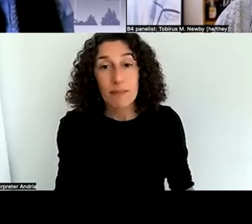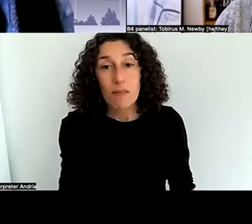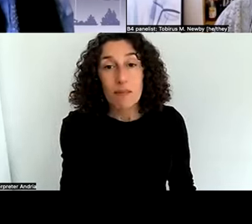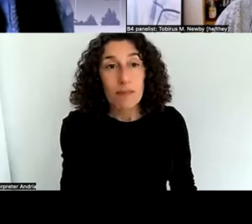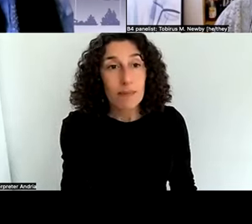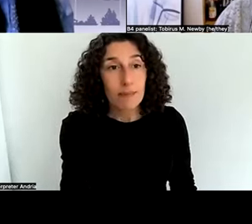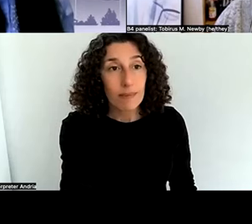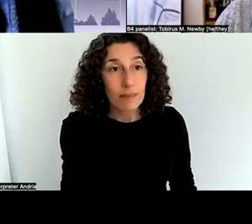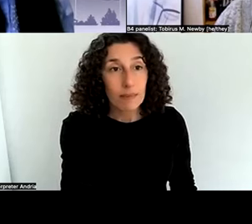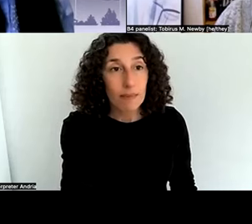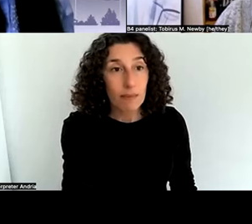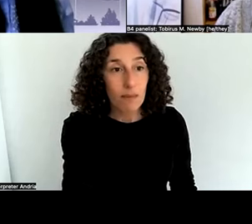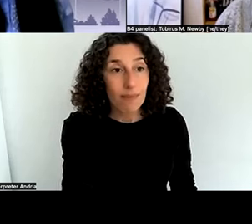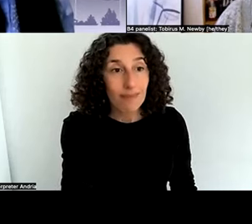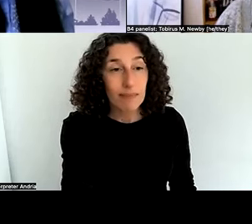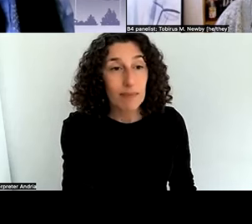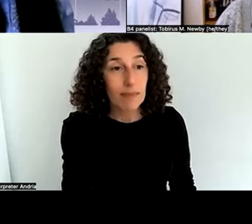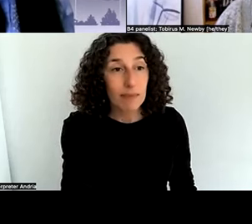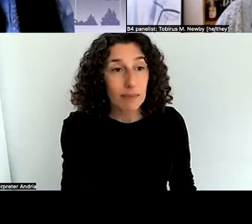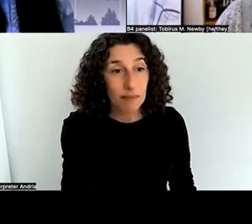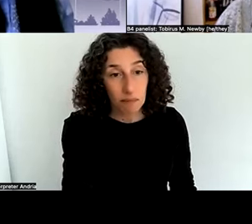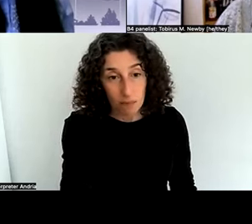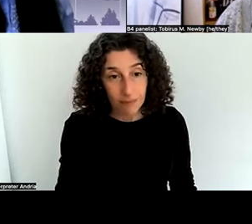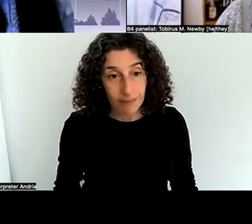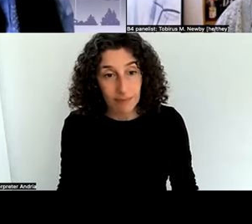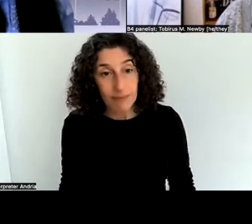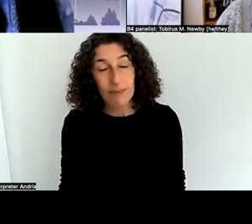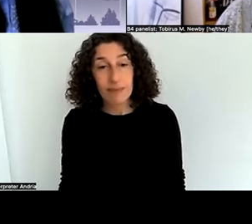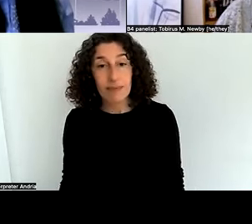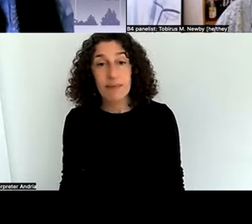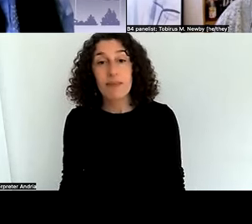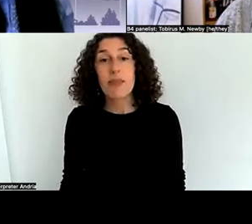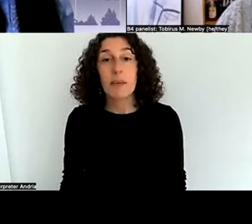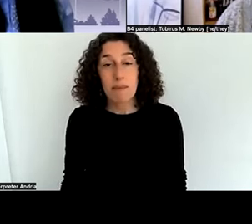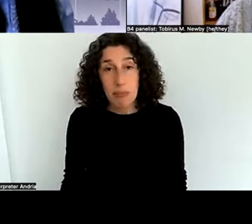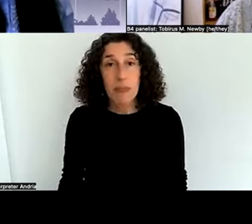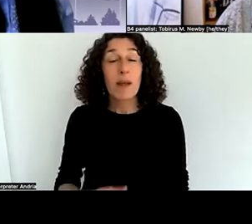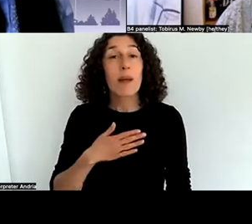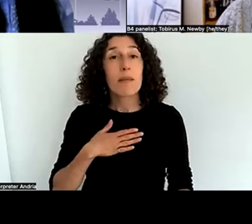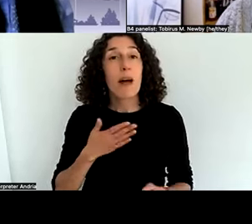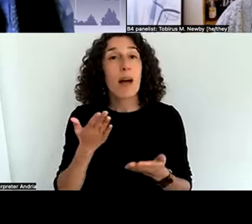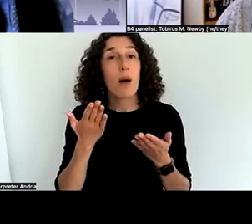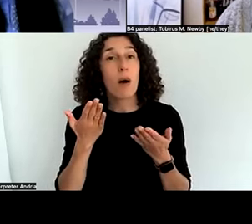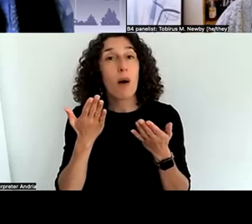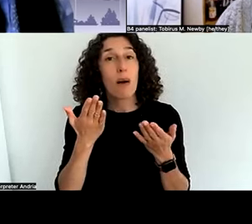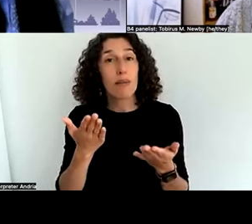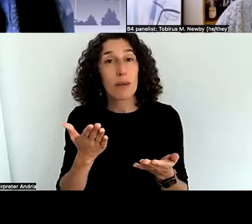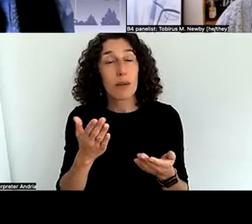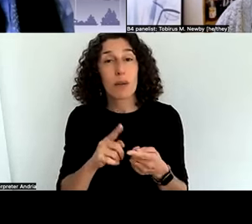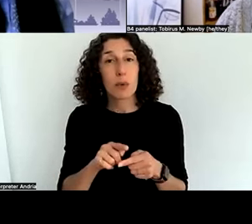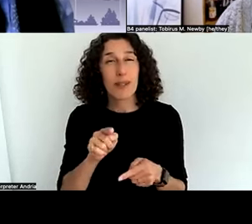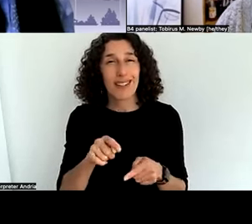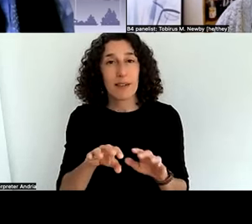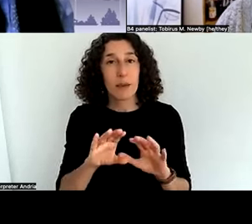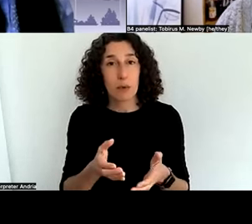When I engage with this question and might hope to offer to this group is to think about campus not as a bubble,